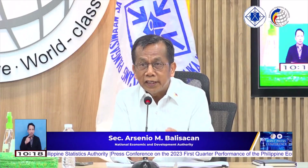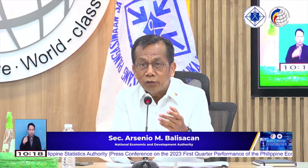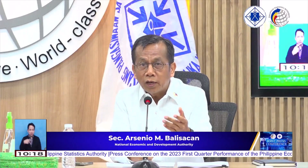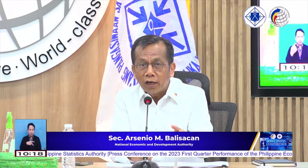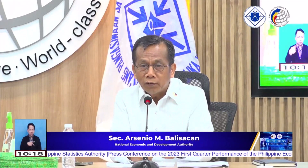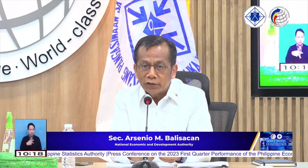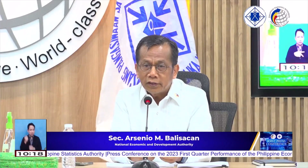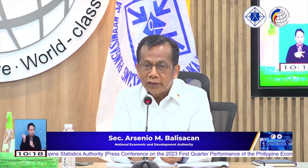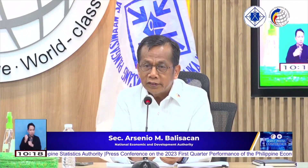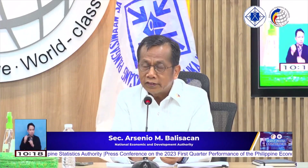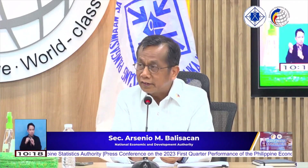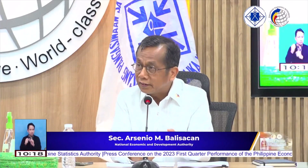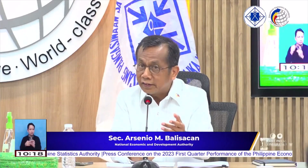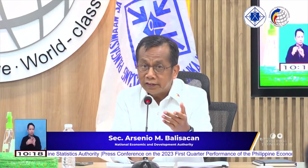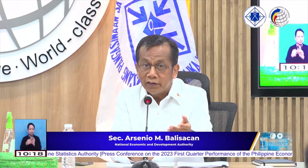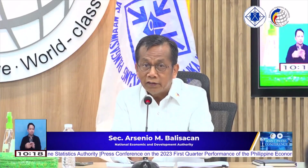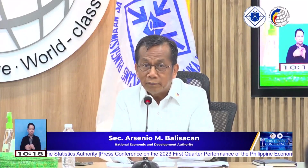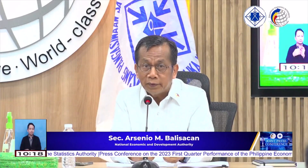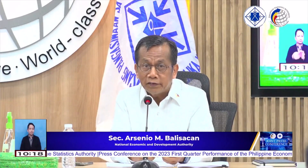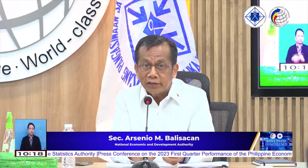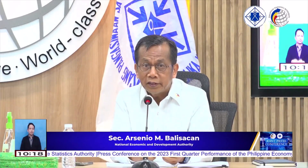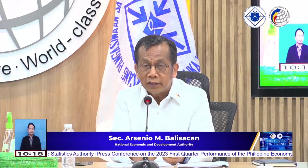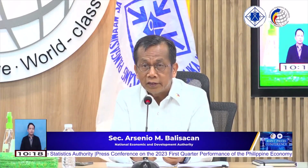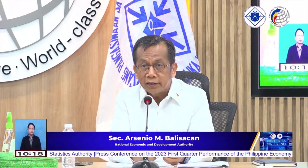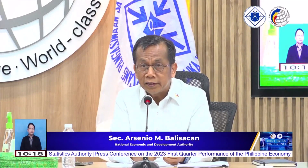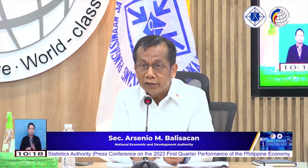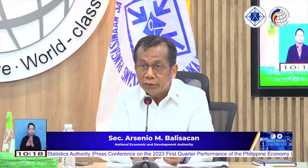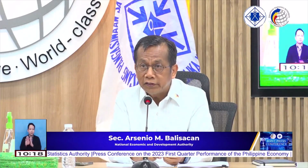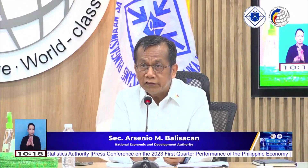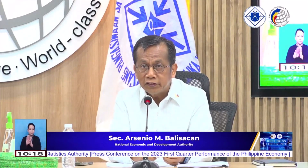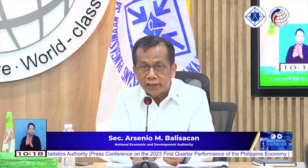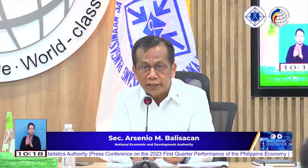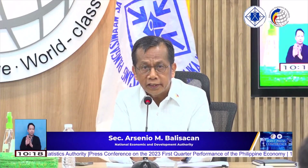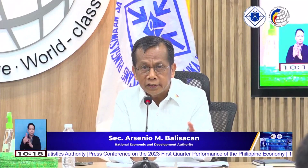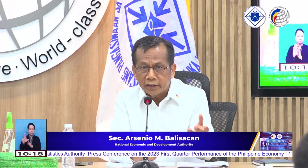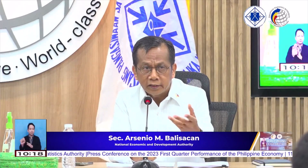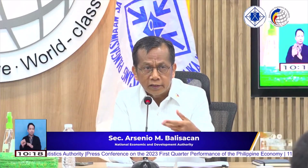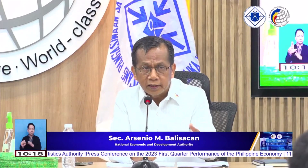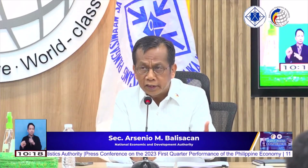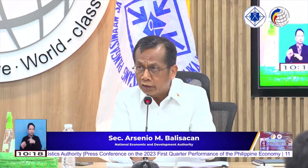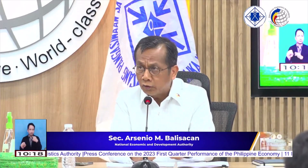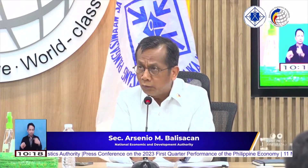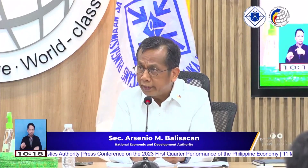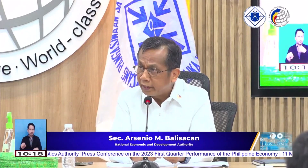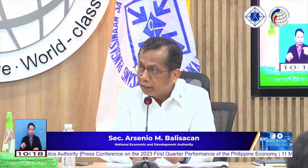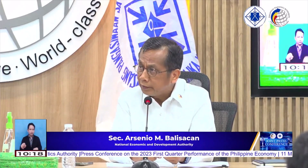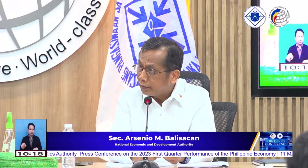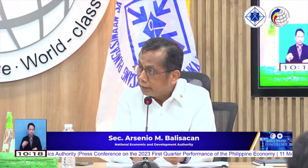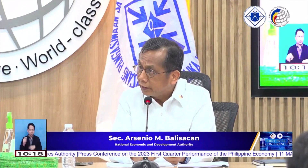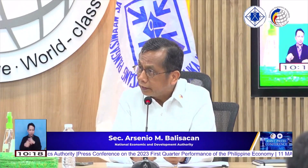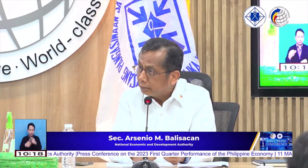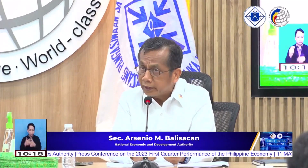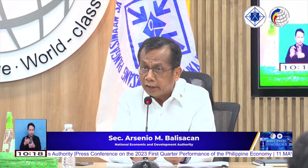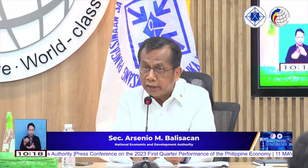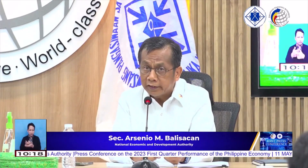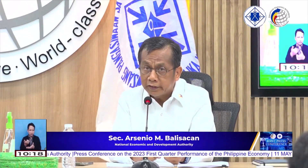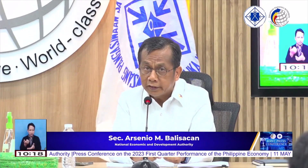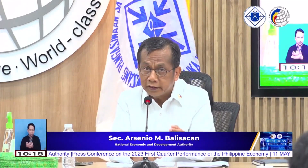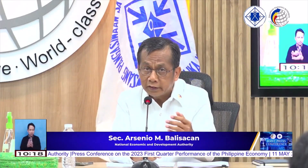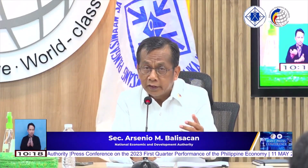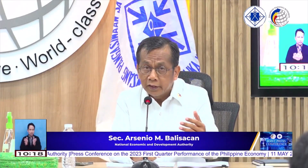into account these developments in the U.S., in China, and in the global economy in general, particularly